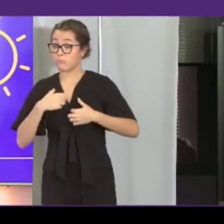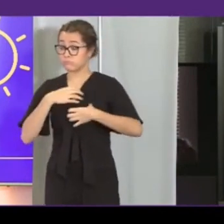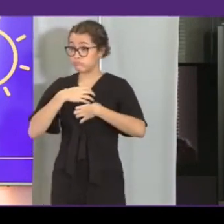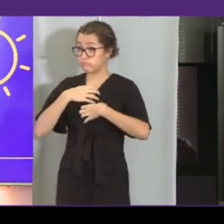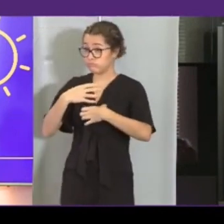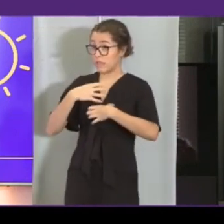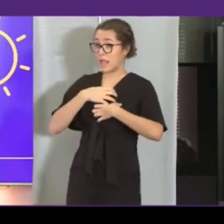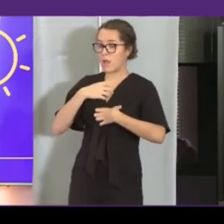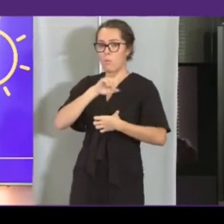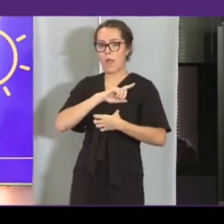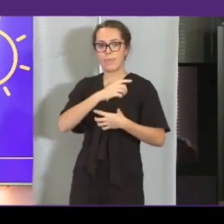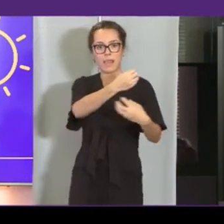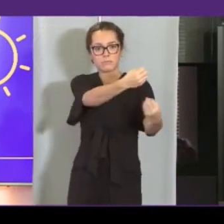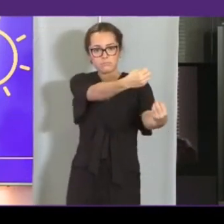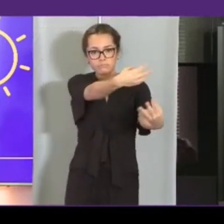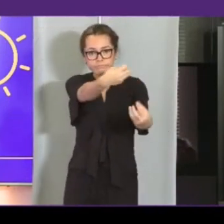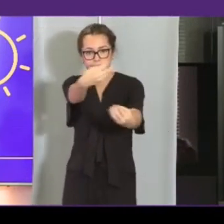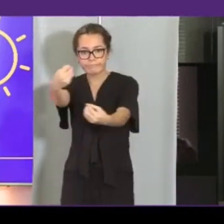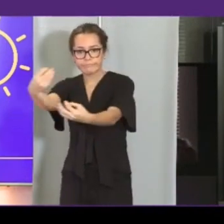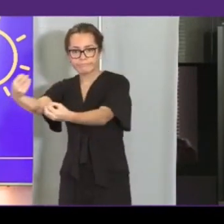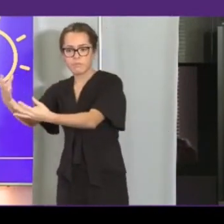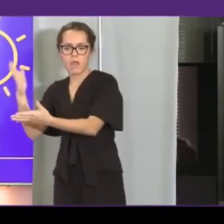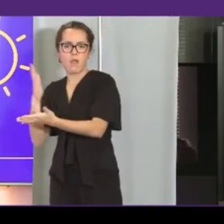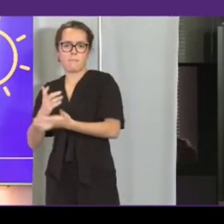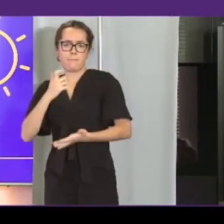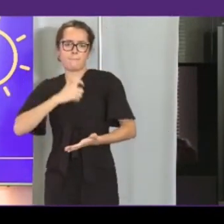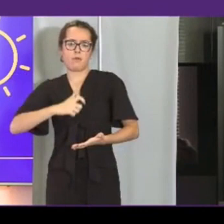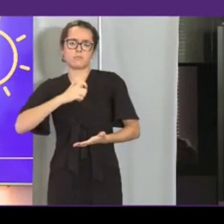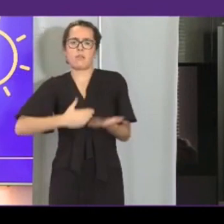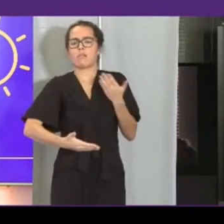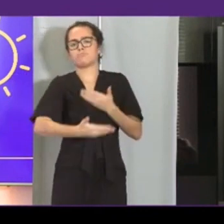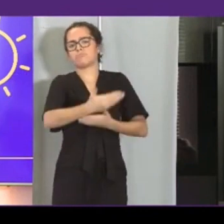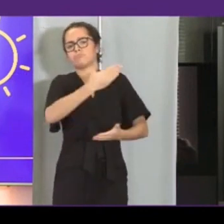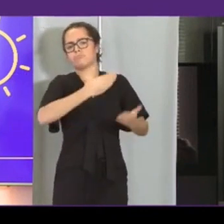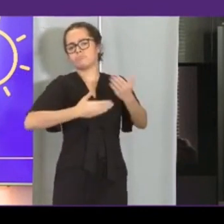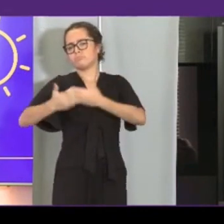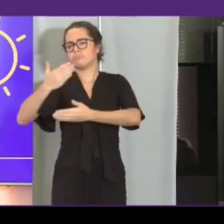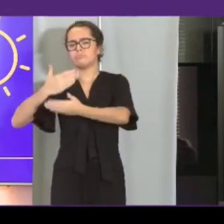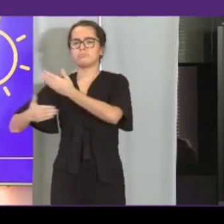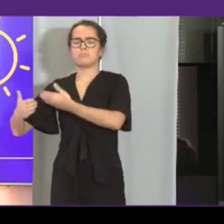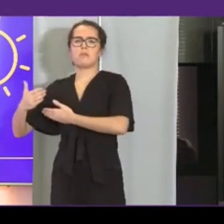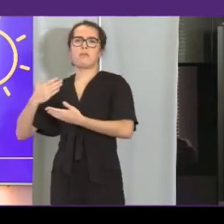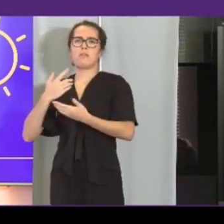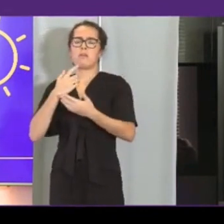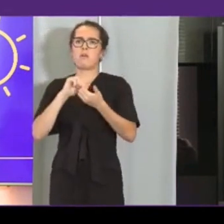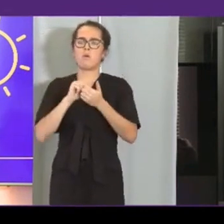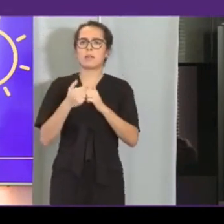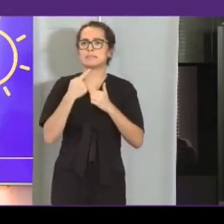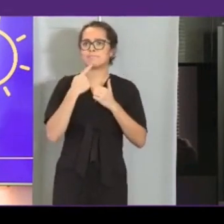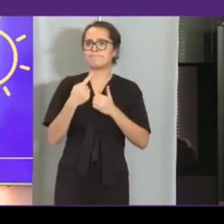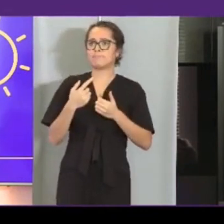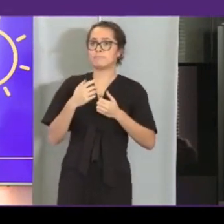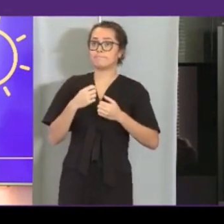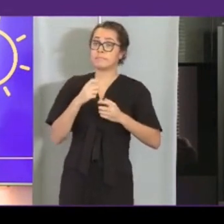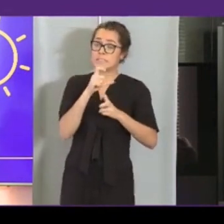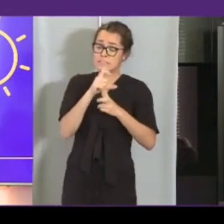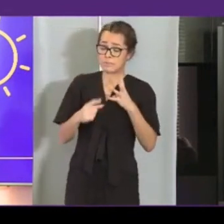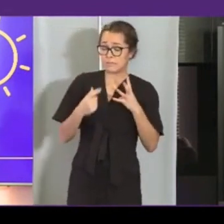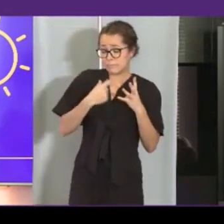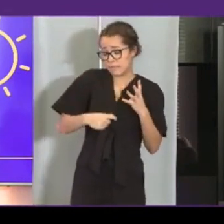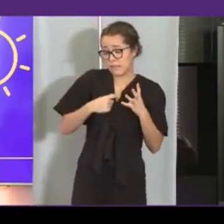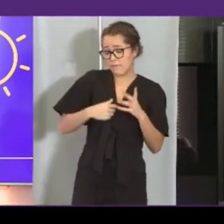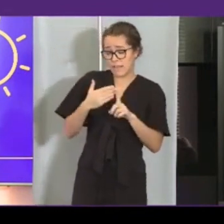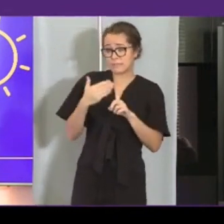their stories, and a lot of them are very personal stories. Colleagues will be open about disclosing their disability